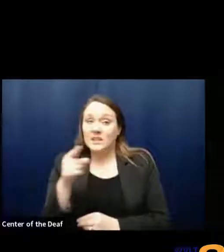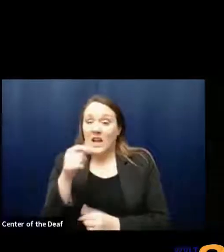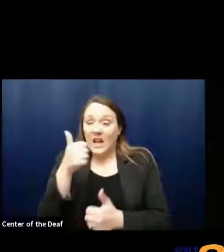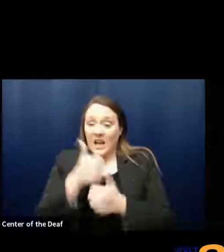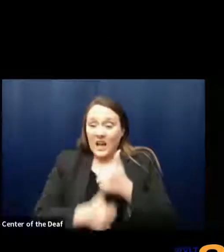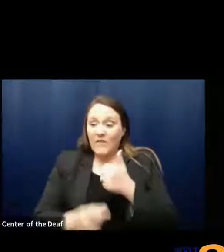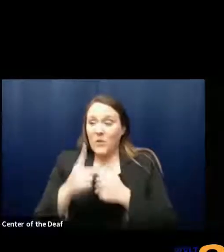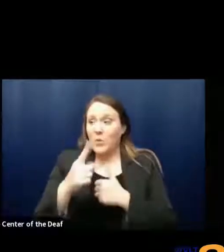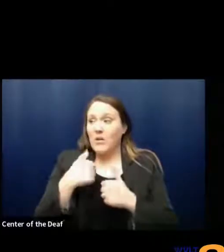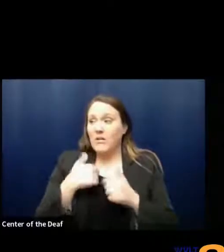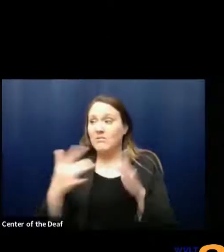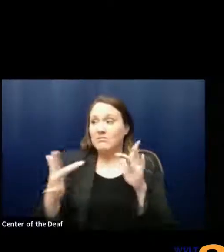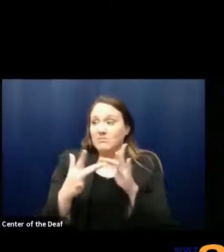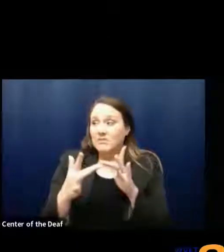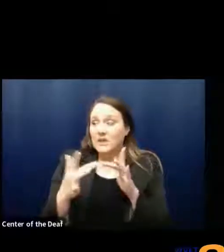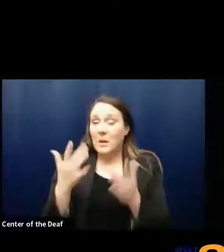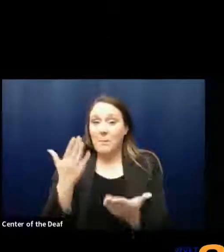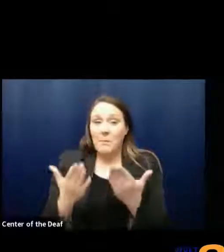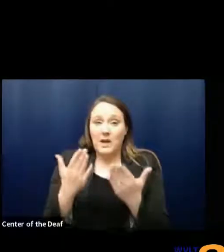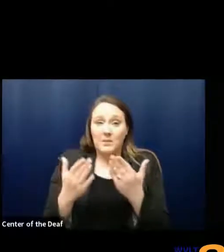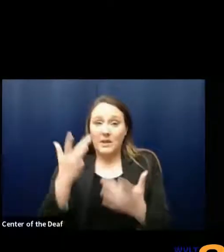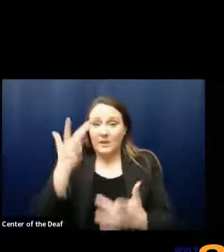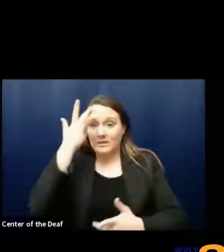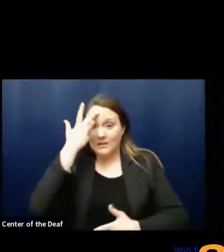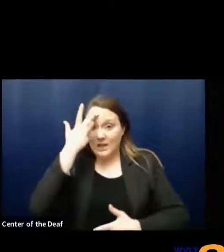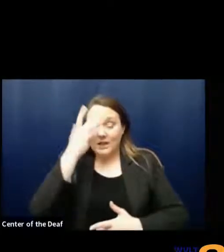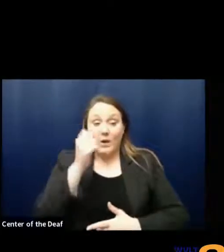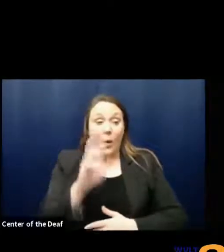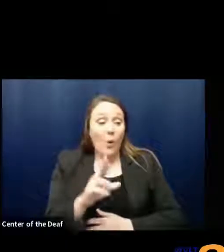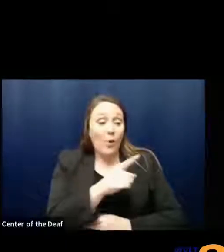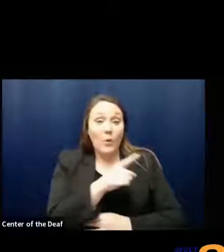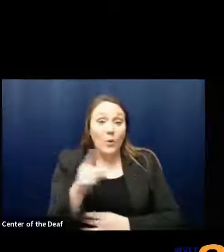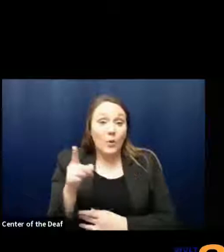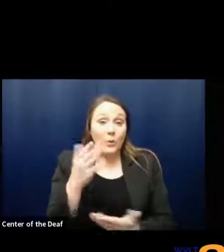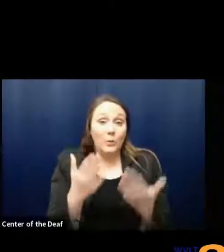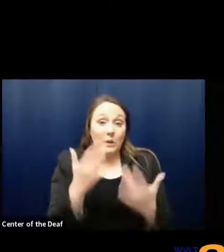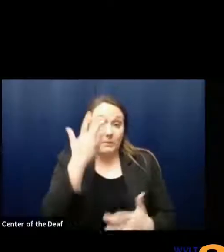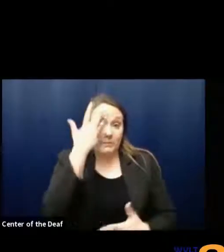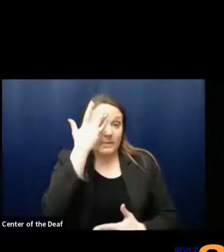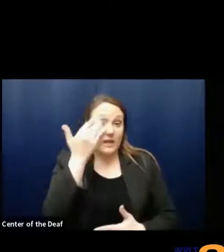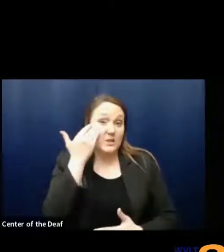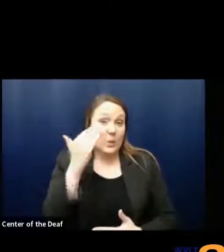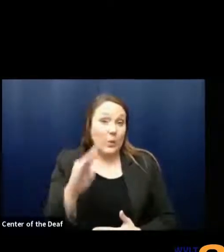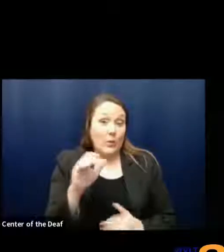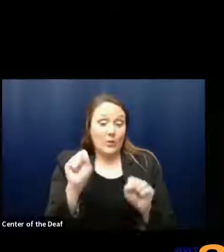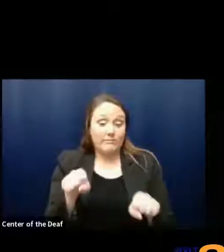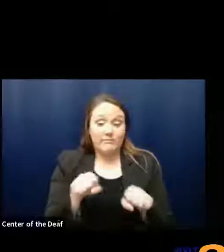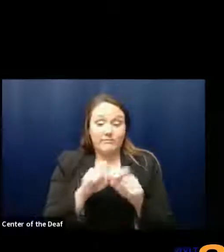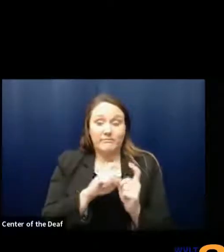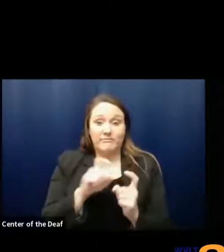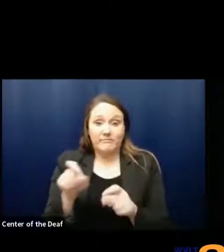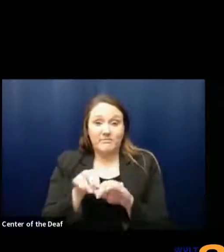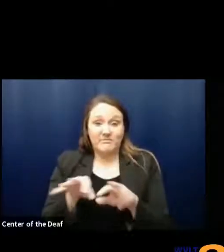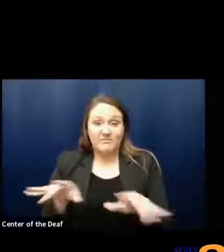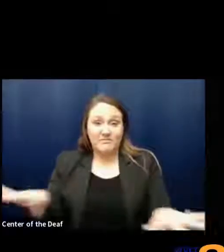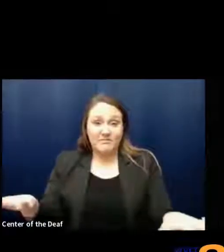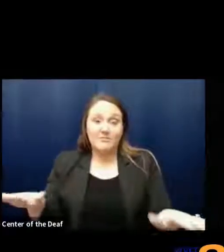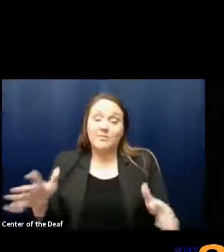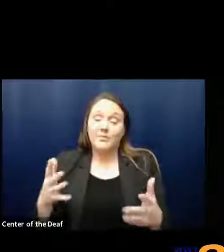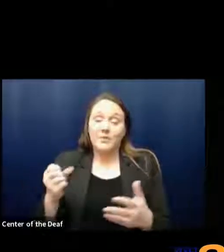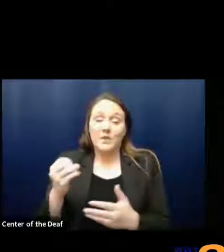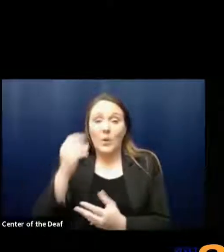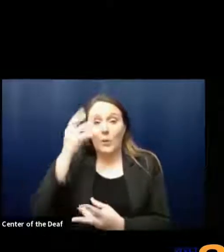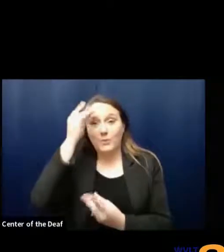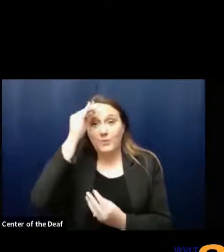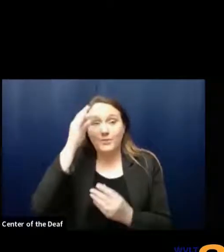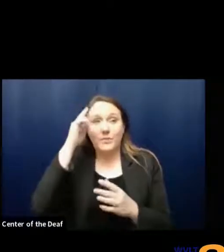potentially infectious, or you could be potentially infectious and you don't know it and can be spreading it to others. So please think about how you're socializing over